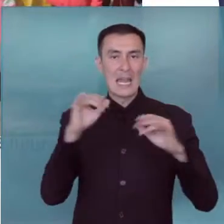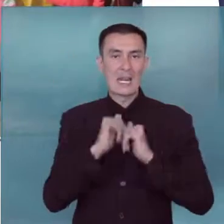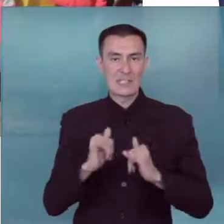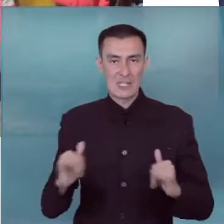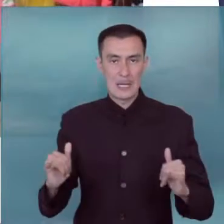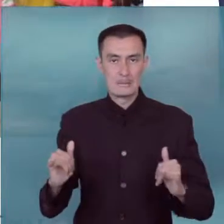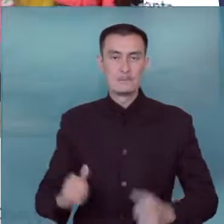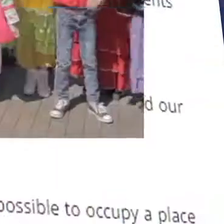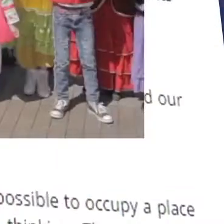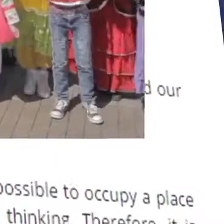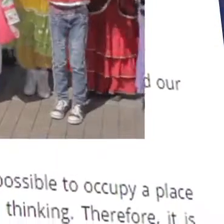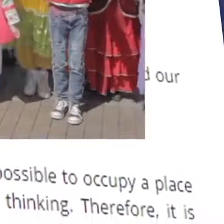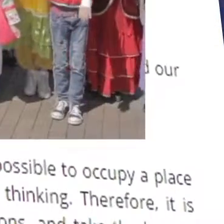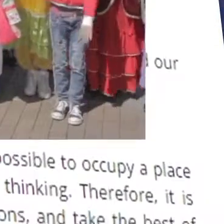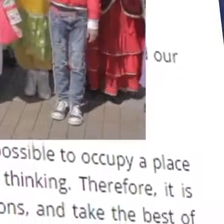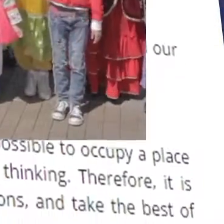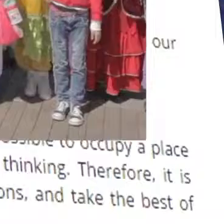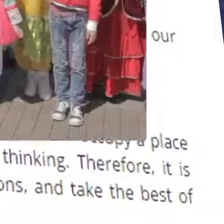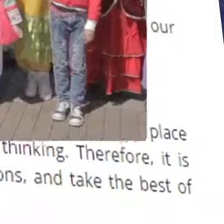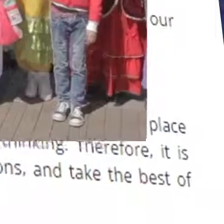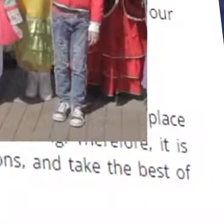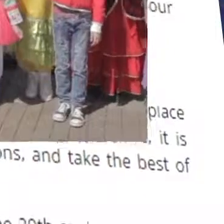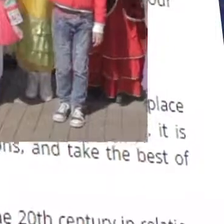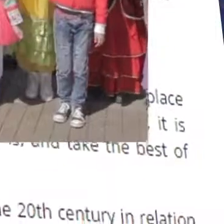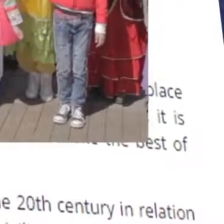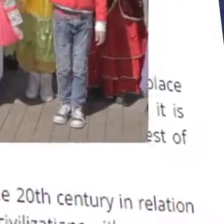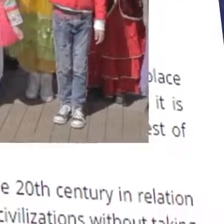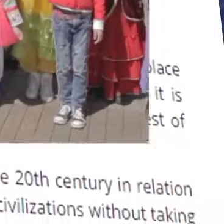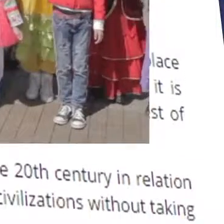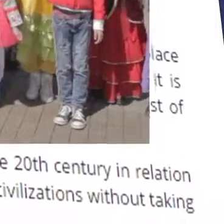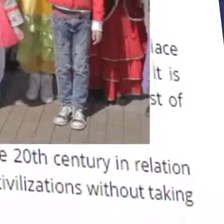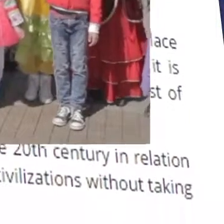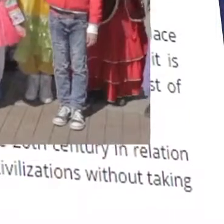the 21st century. Preservation of national identity, the inner core of